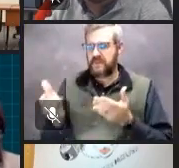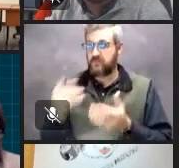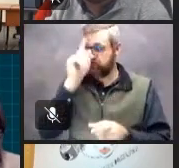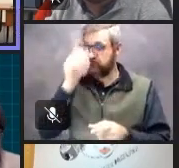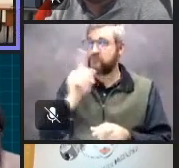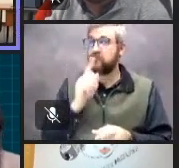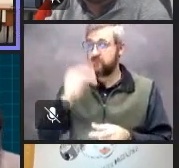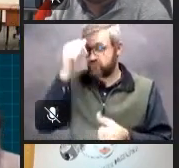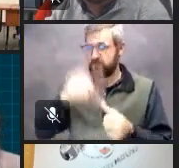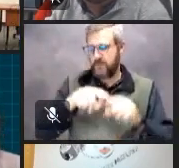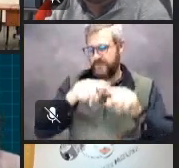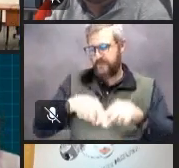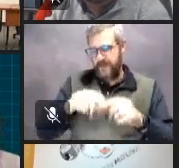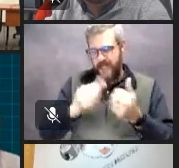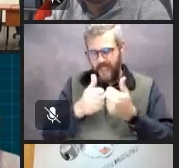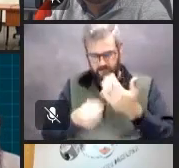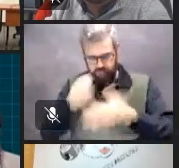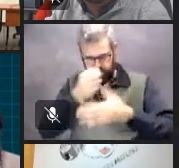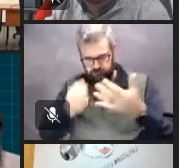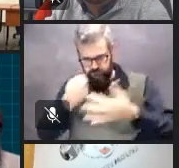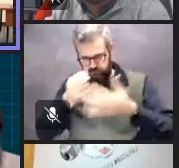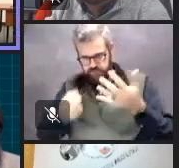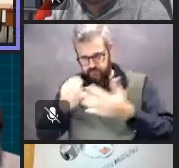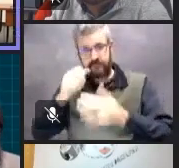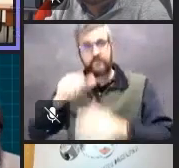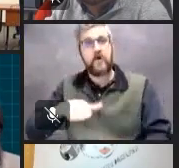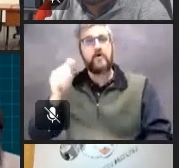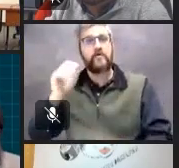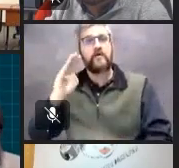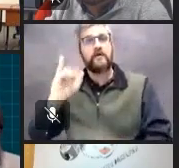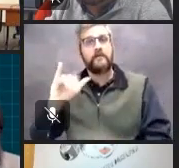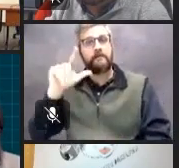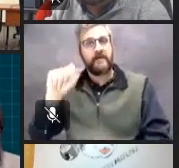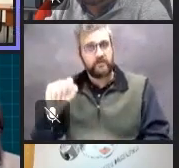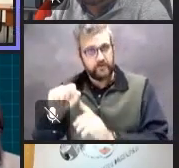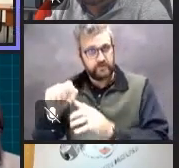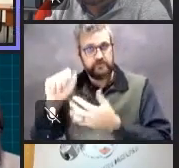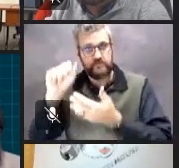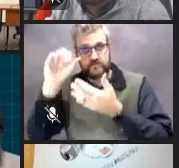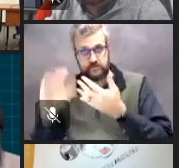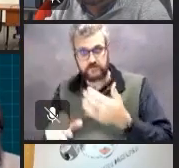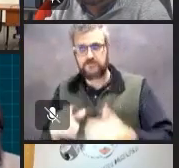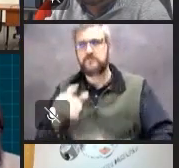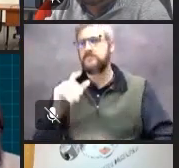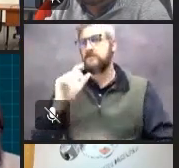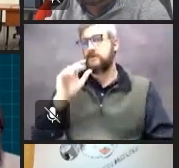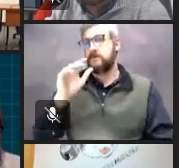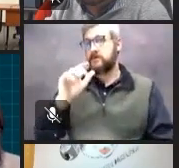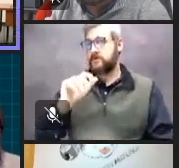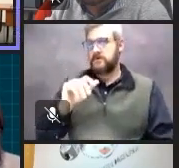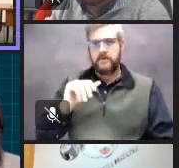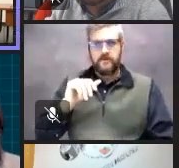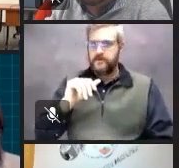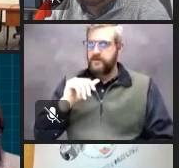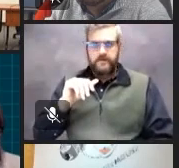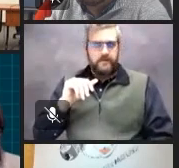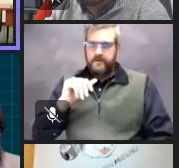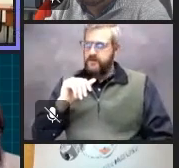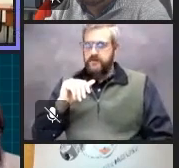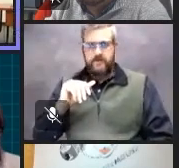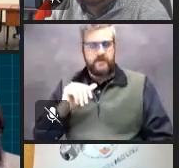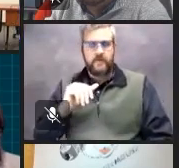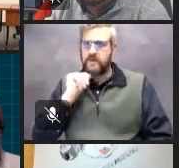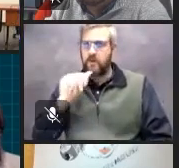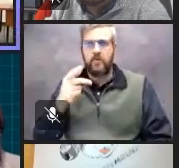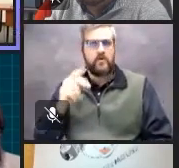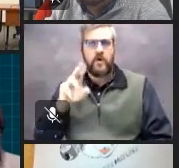on prioritization. Some other bills, we don't have the benefit of pre-filed bills any longer. The